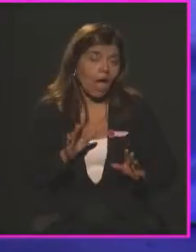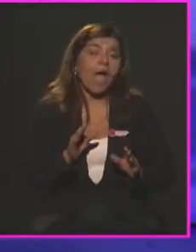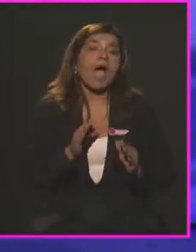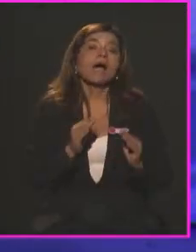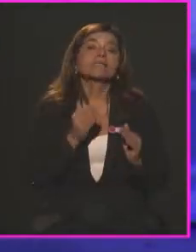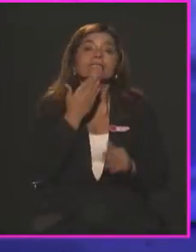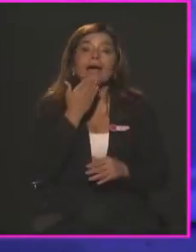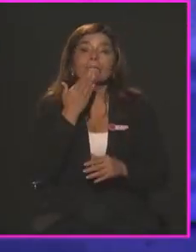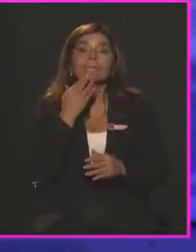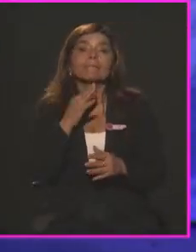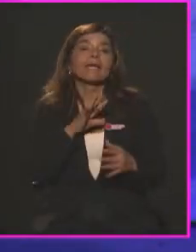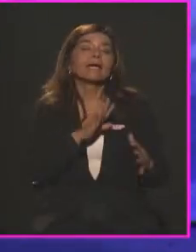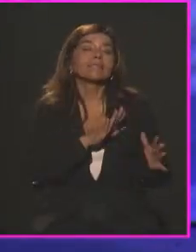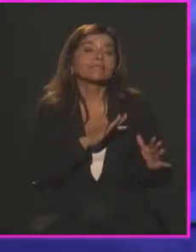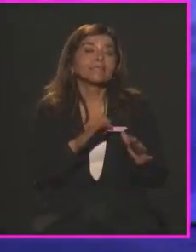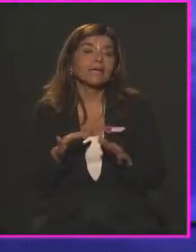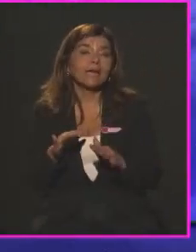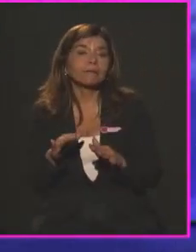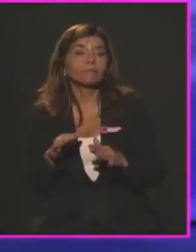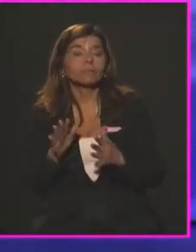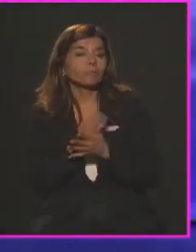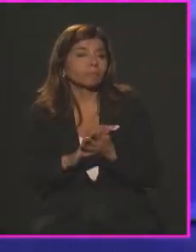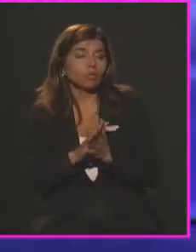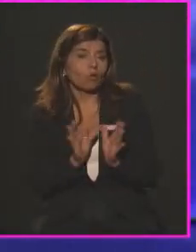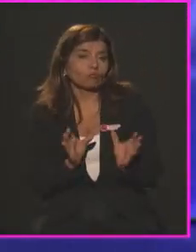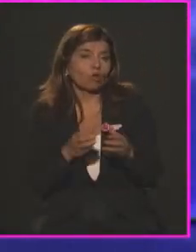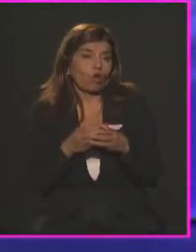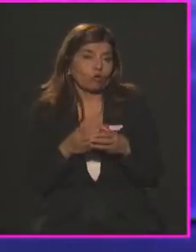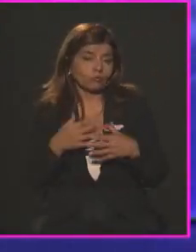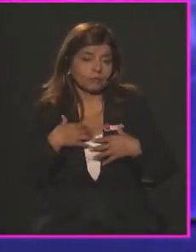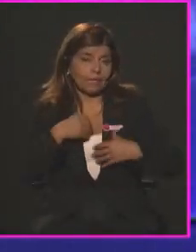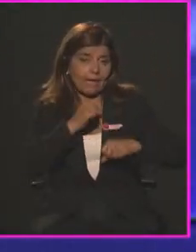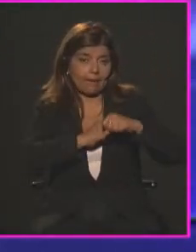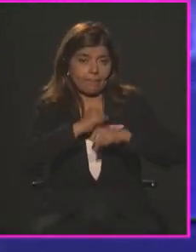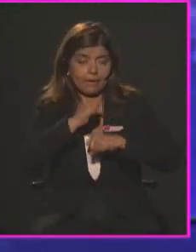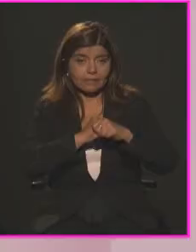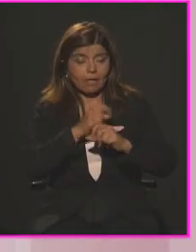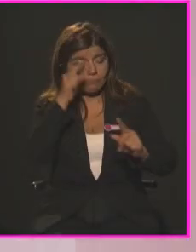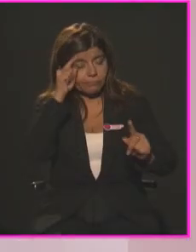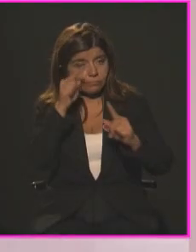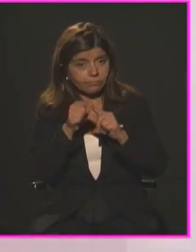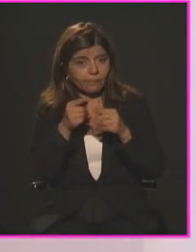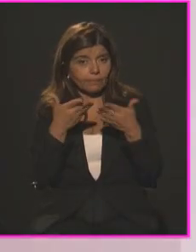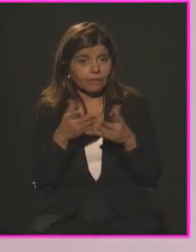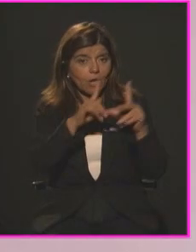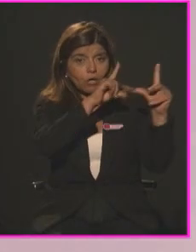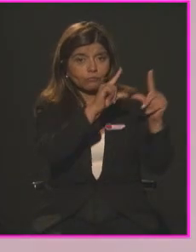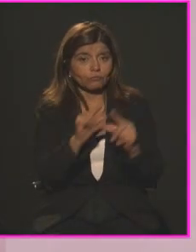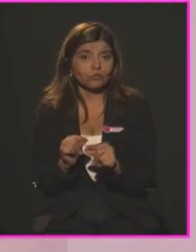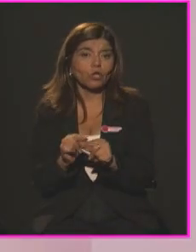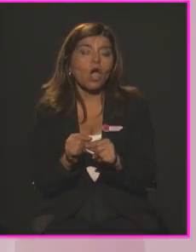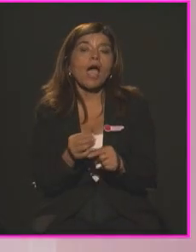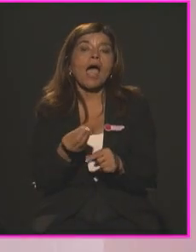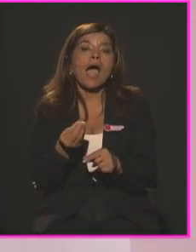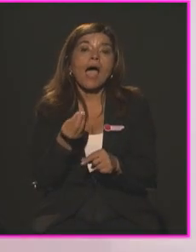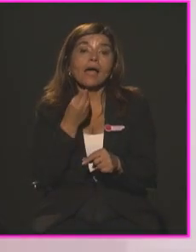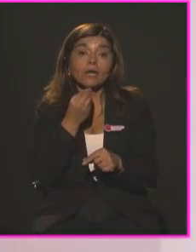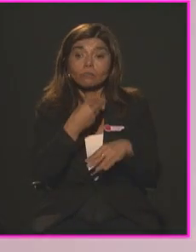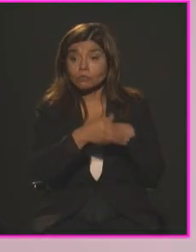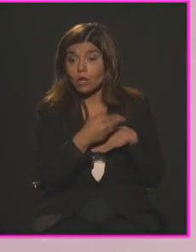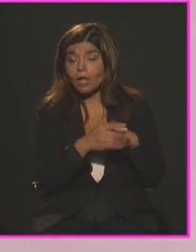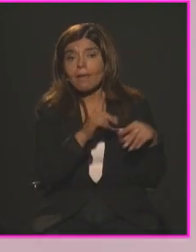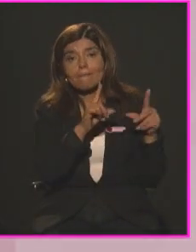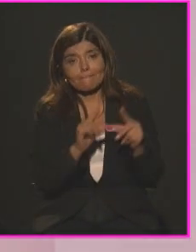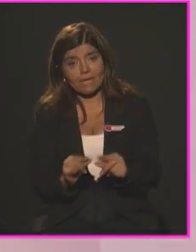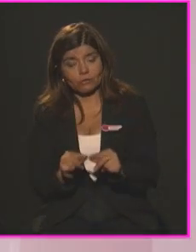my organization, ReFed, we are entirely focused on reducing the amount of food that goes to waste. And we have identified